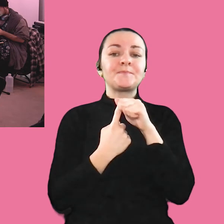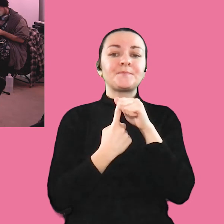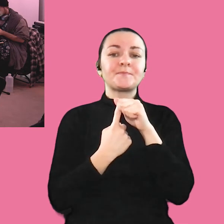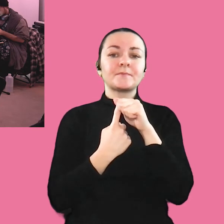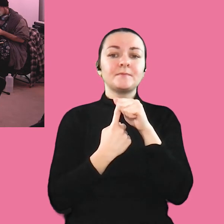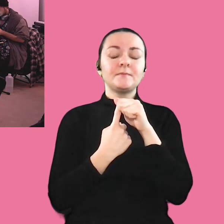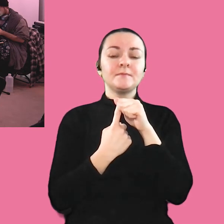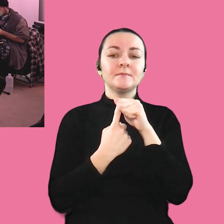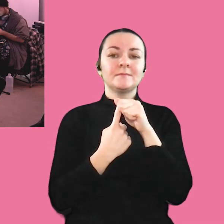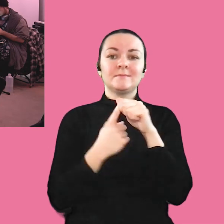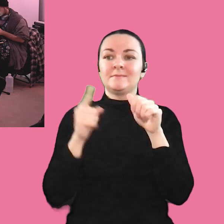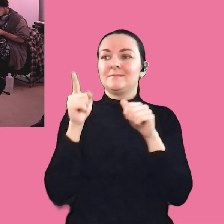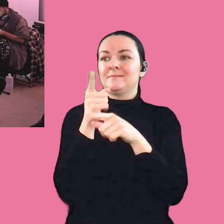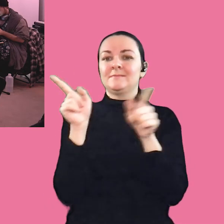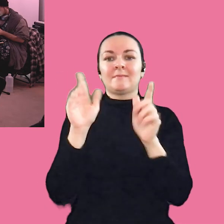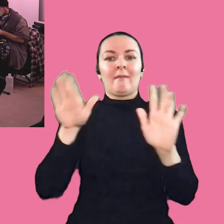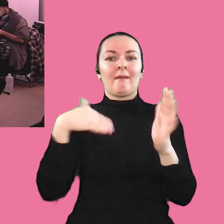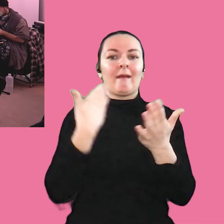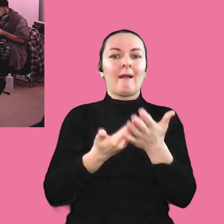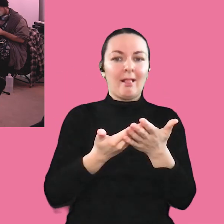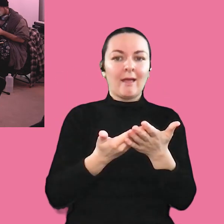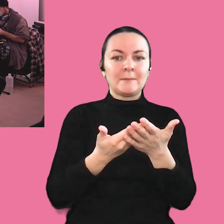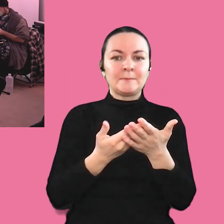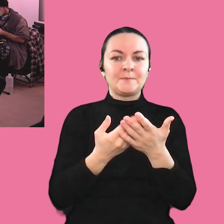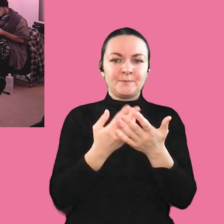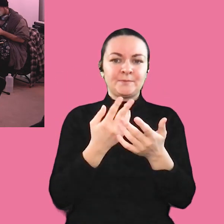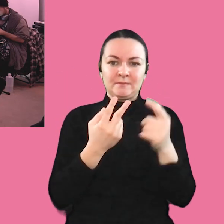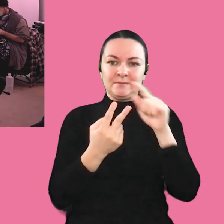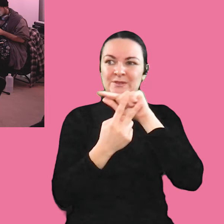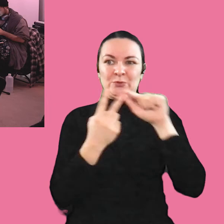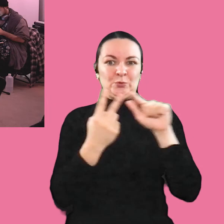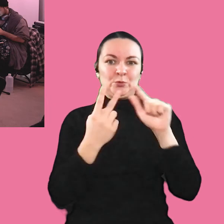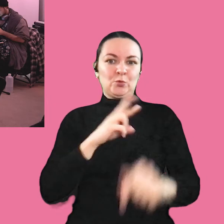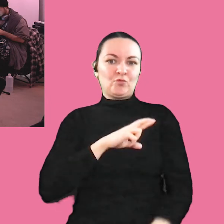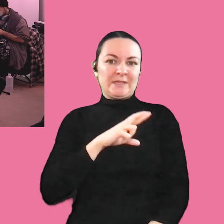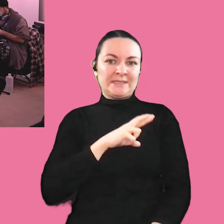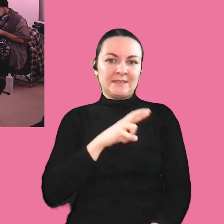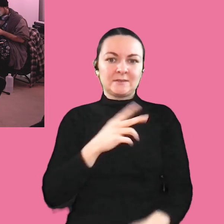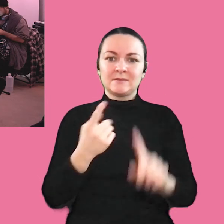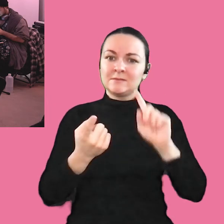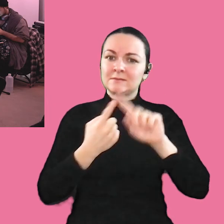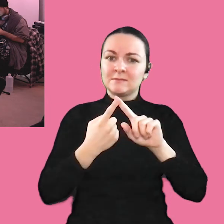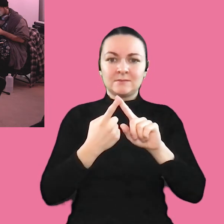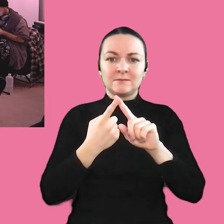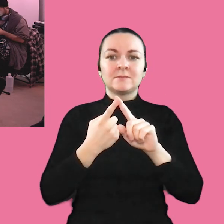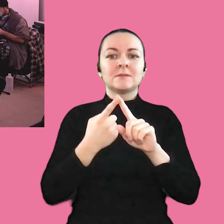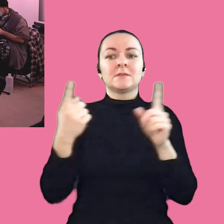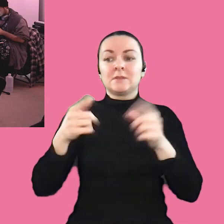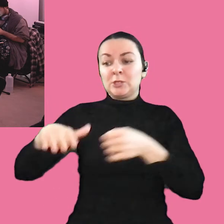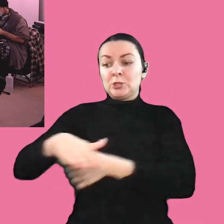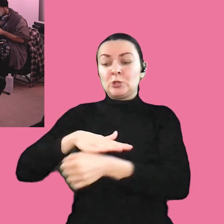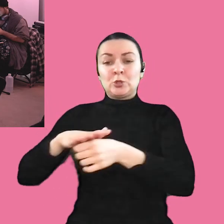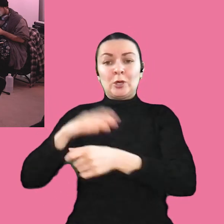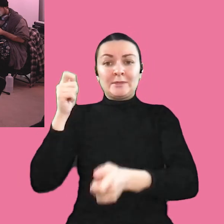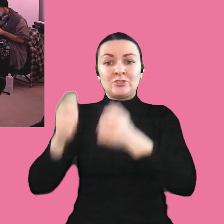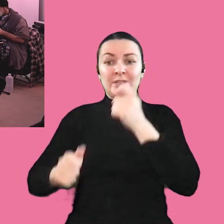that they claim are one of the two key reasons. One is the rate and scale of urban change